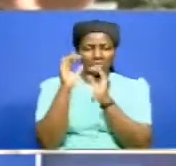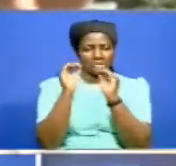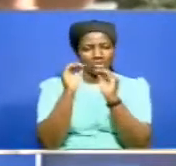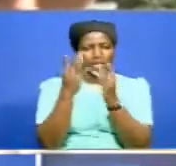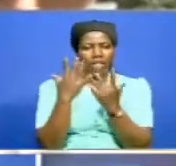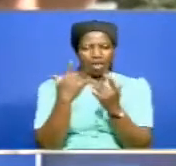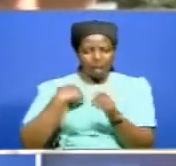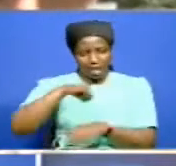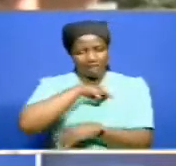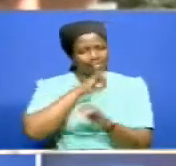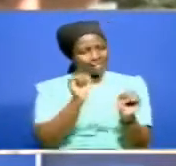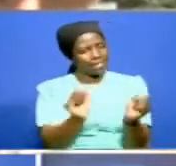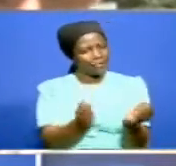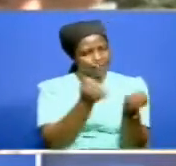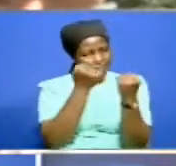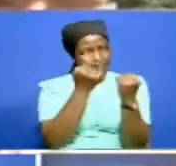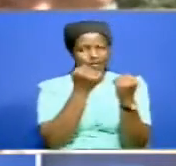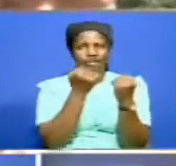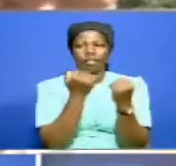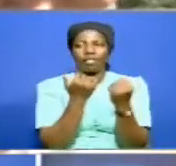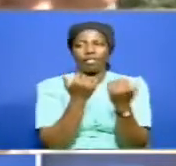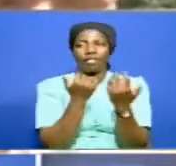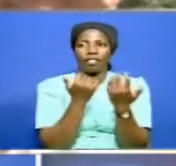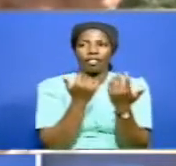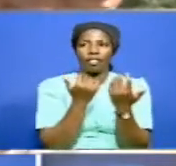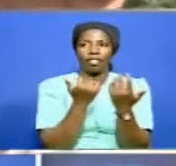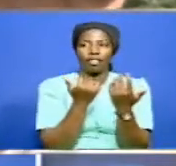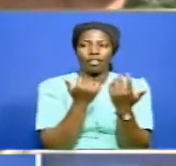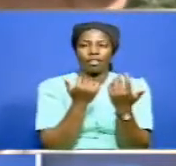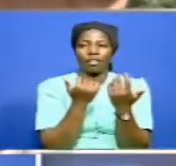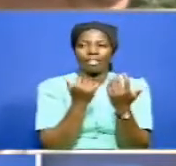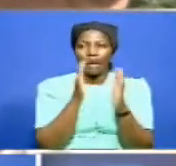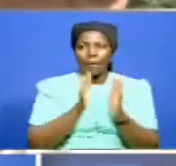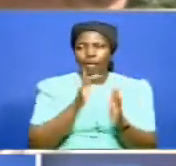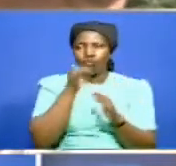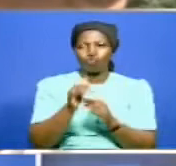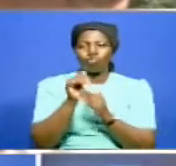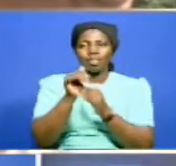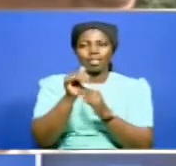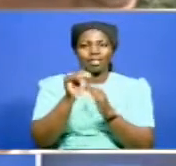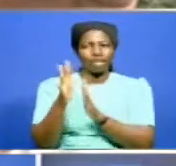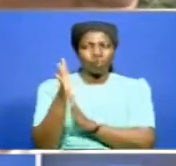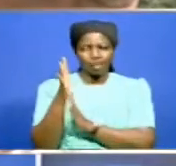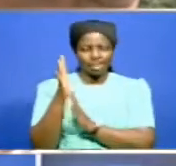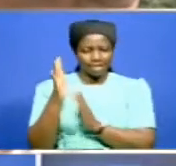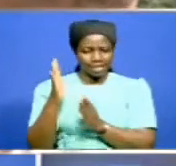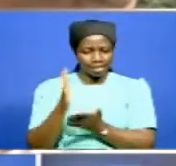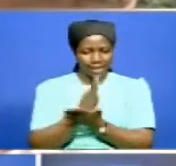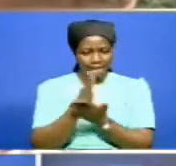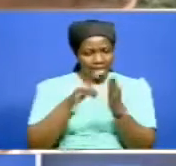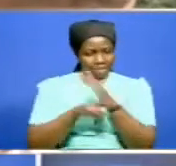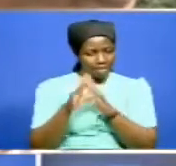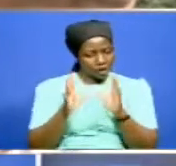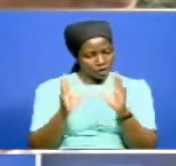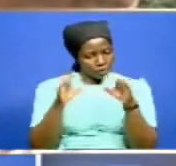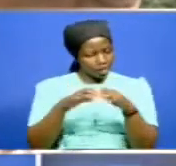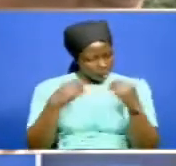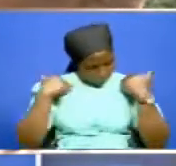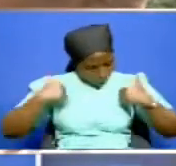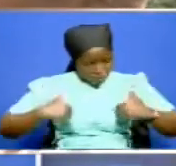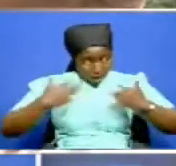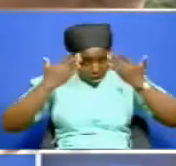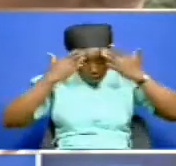are safe. As a person who leads the security sector in the community, I'm aware that we